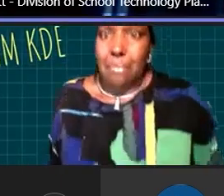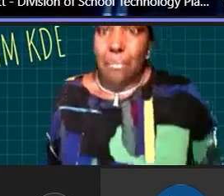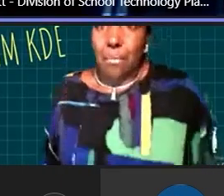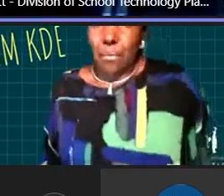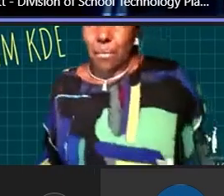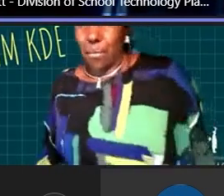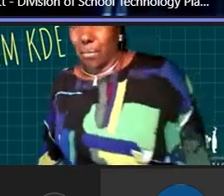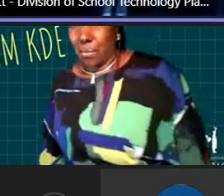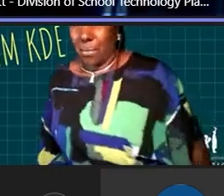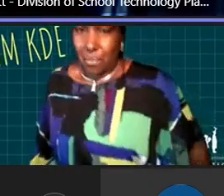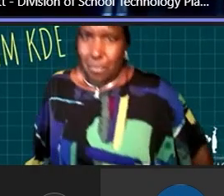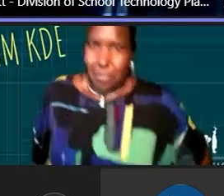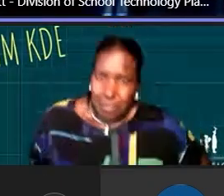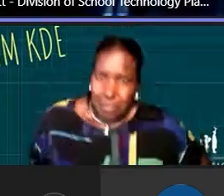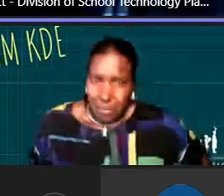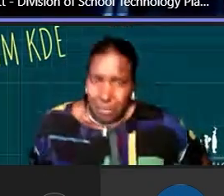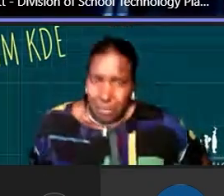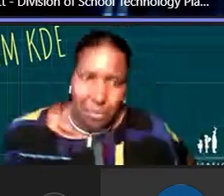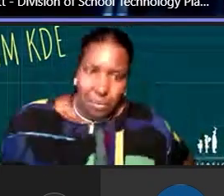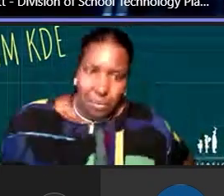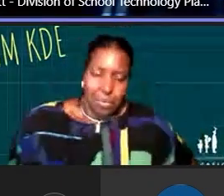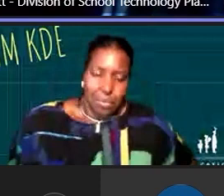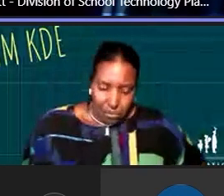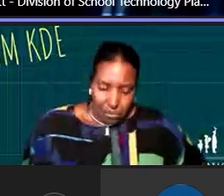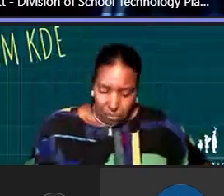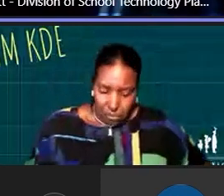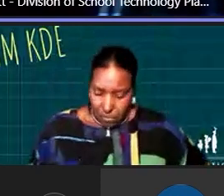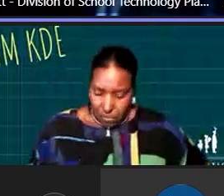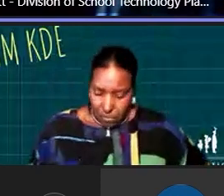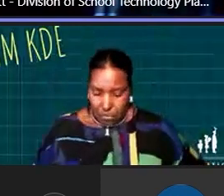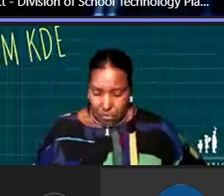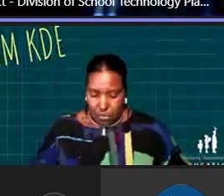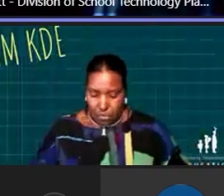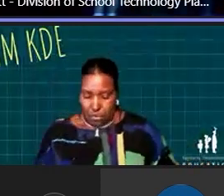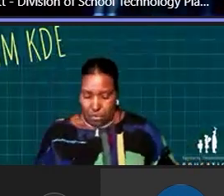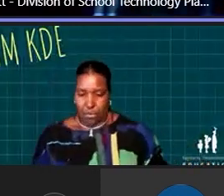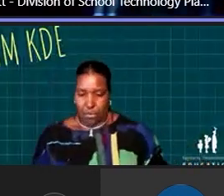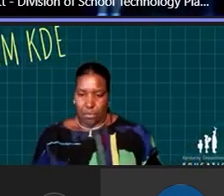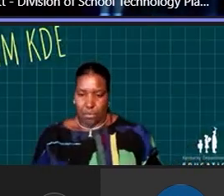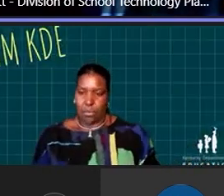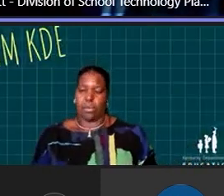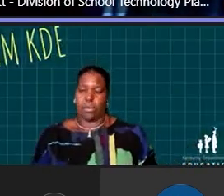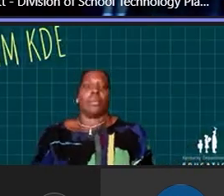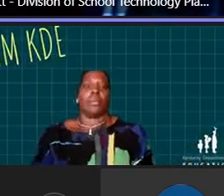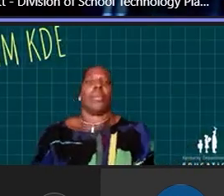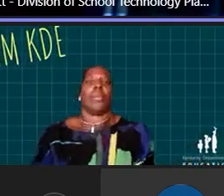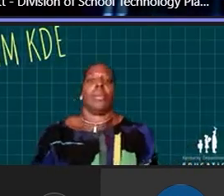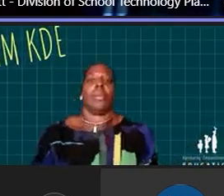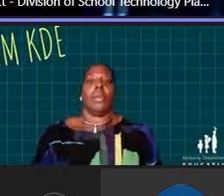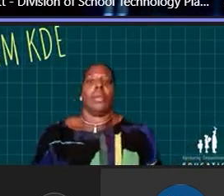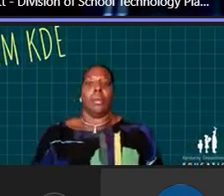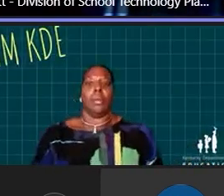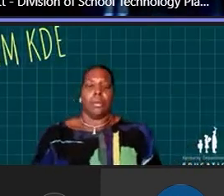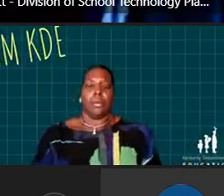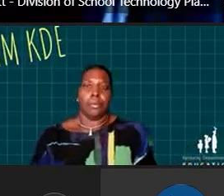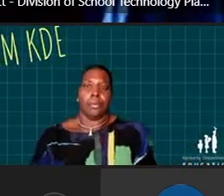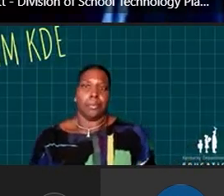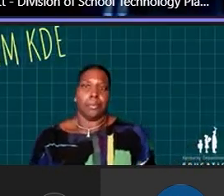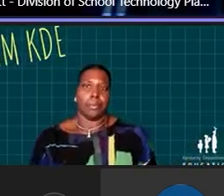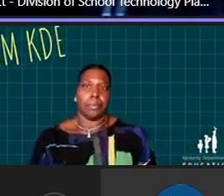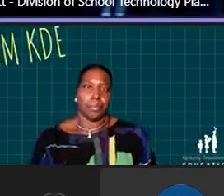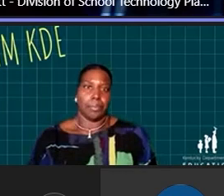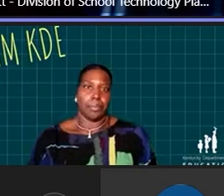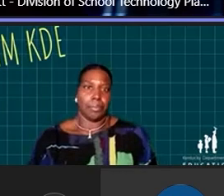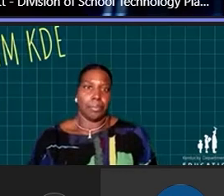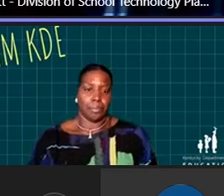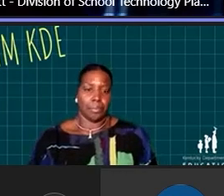You'll note that it asks as soon as you indicate that it's